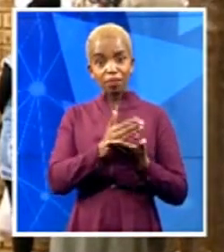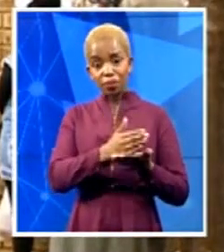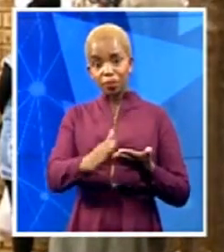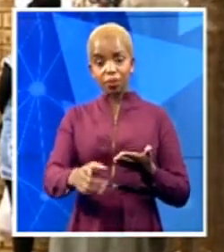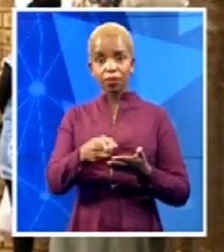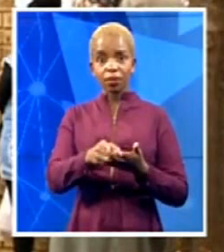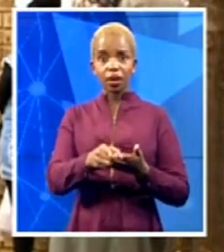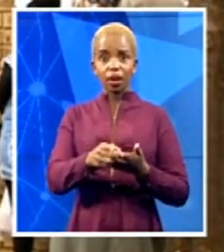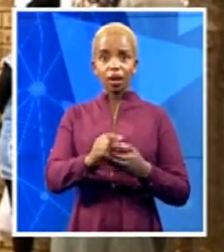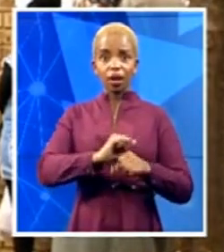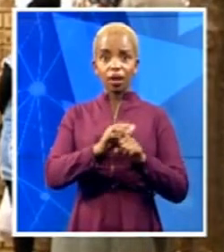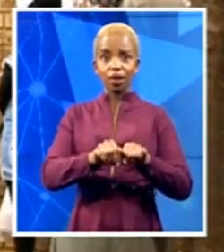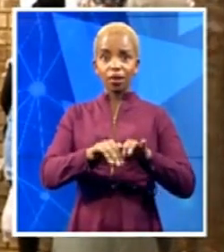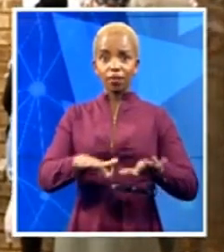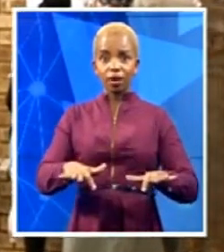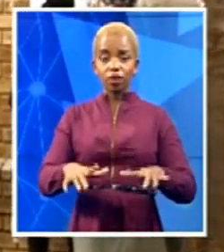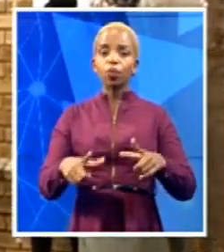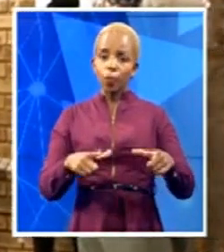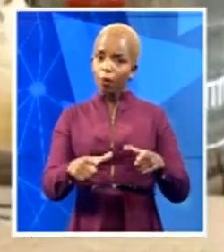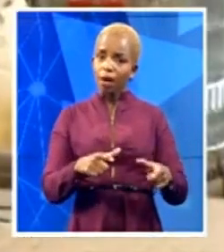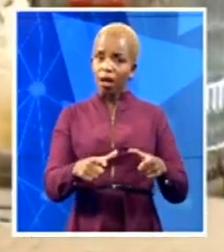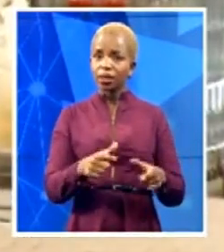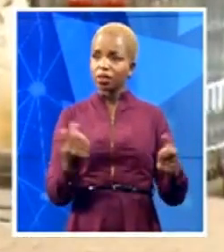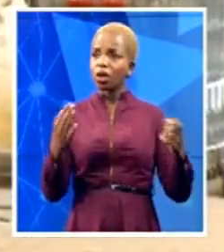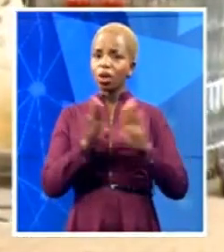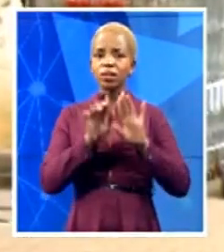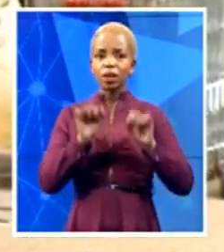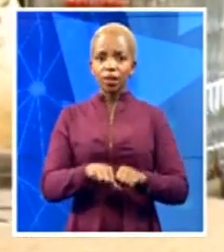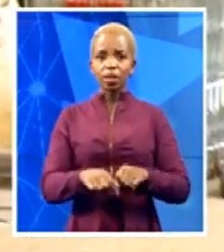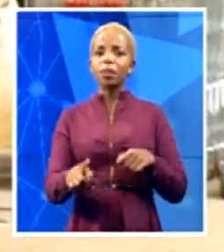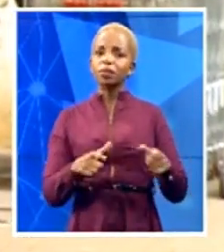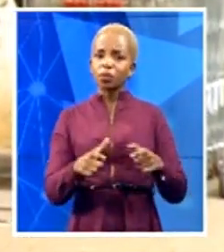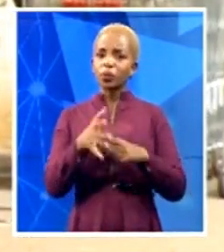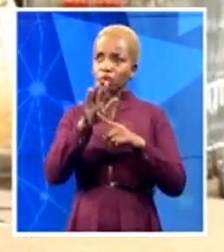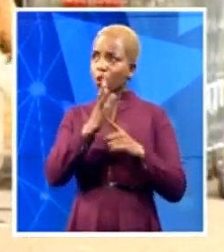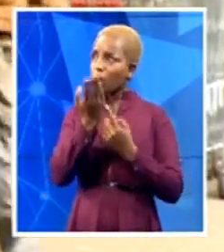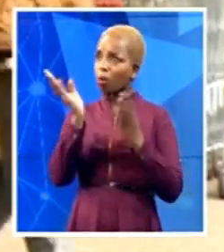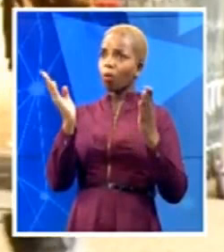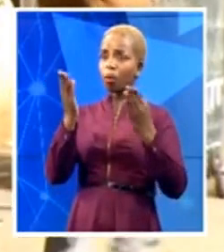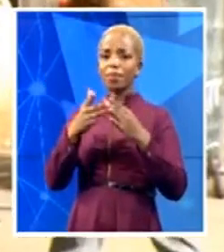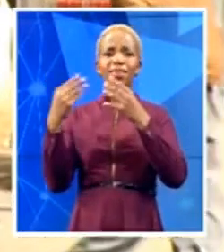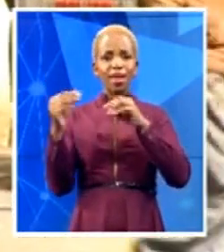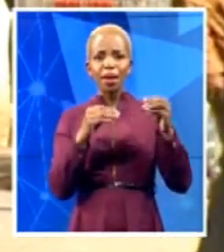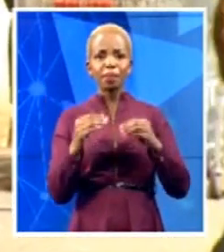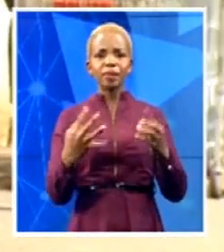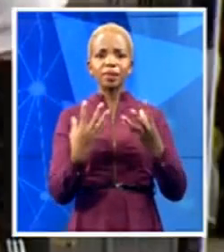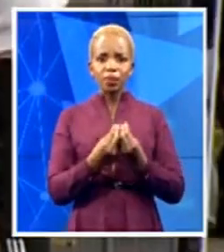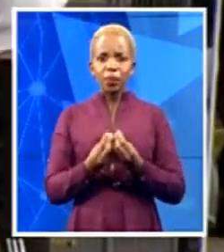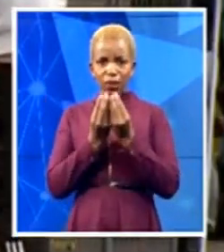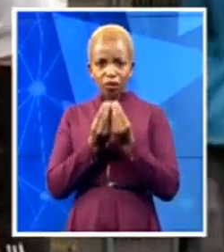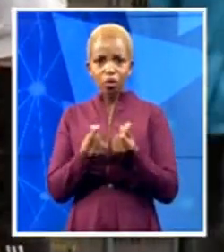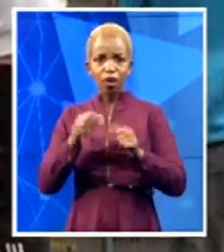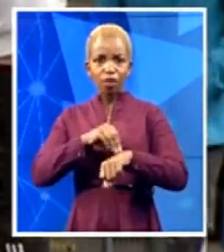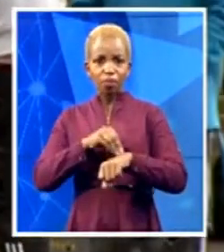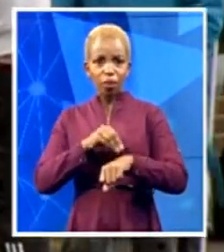will be devastating for the economy anyway. Whilst we're busy trying to deal with that, and then we got a rating downgrade to junk. So three evils happening